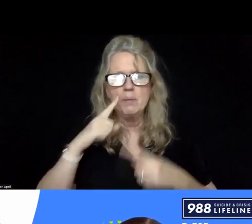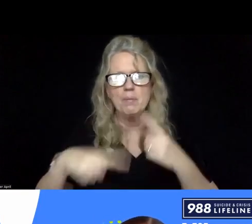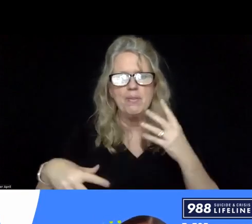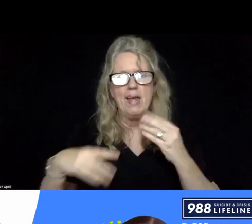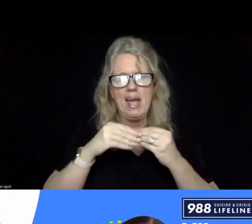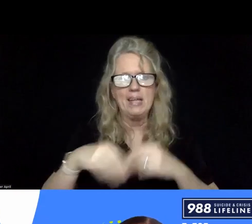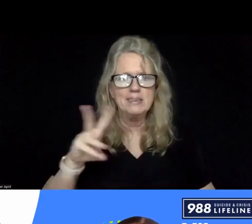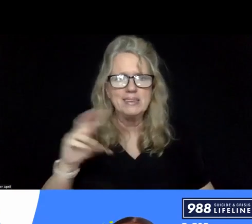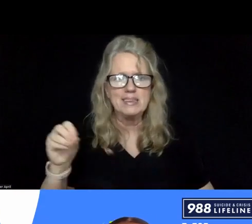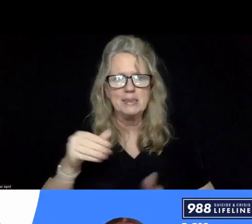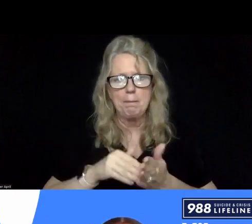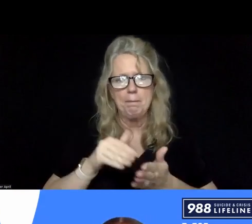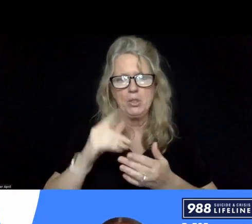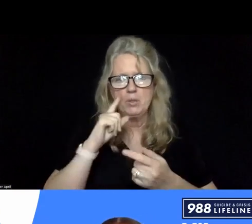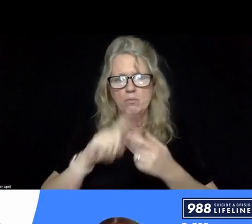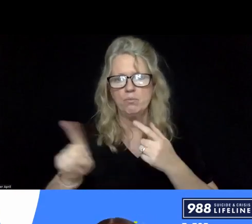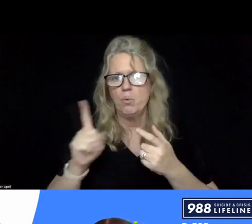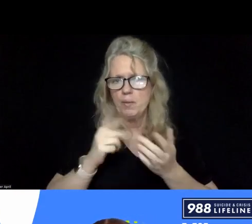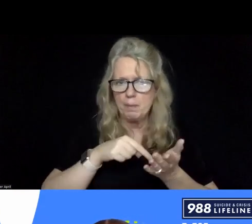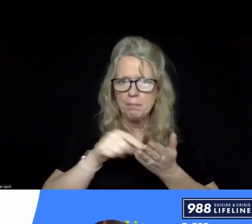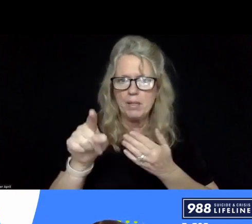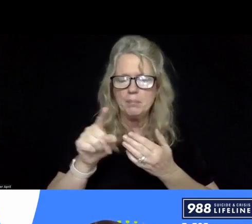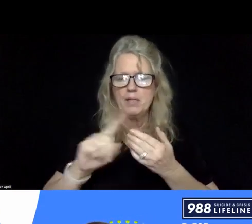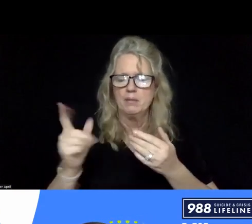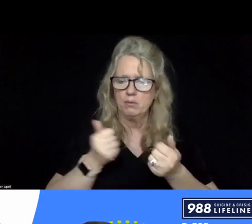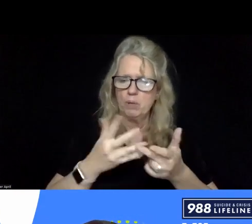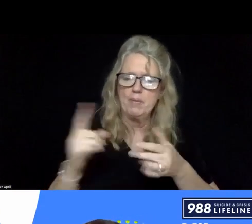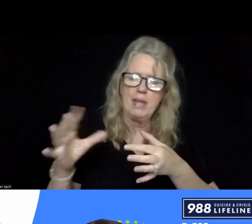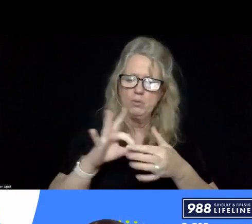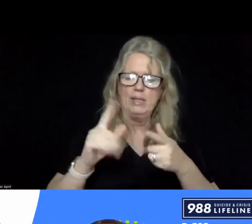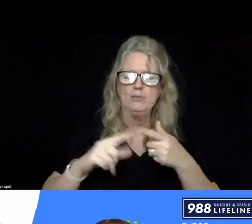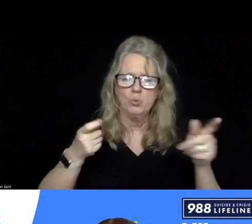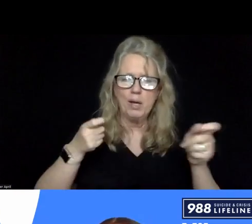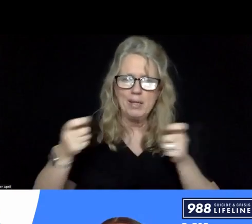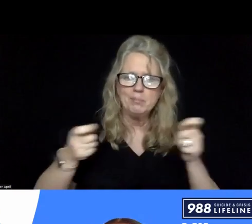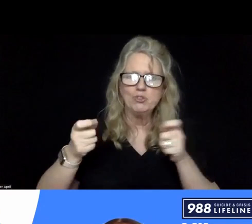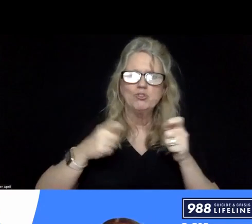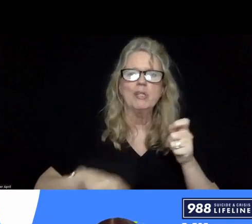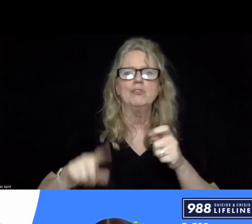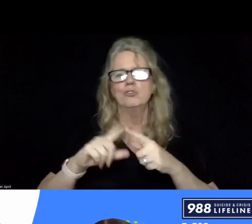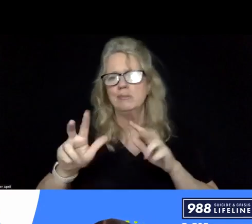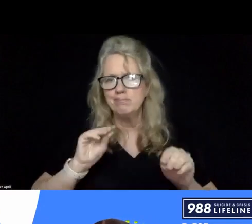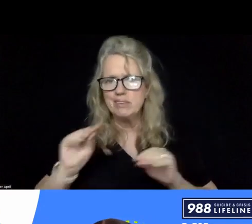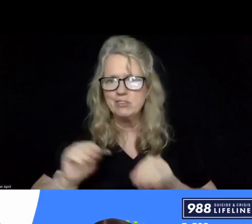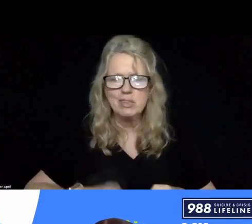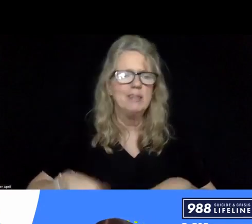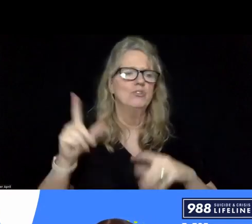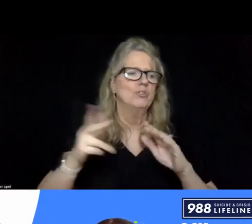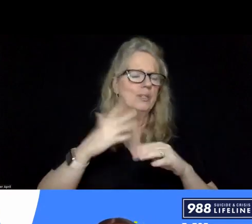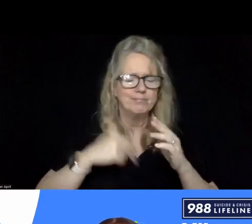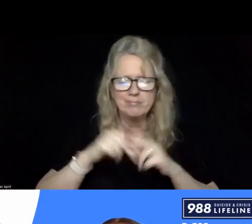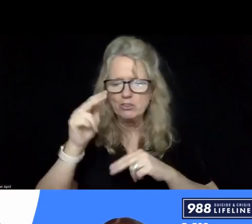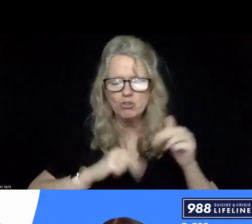$60 million for repayment costs related to administration, design, installation, construction operations